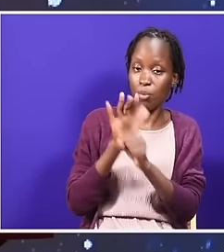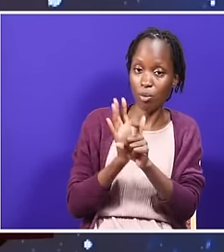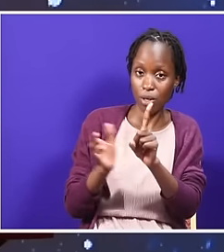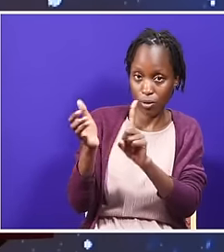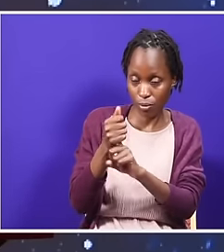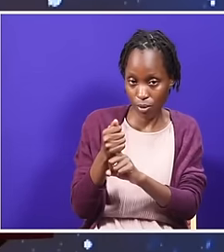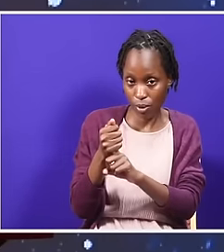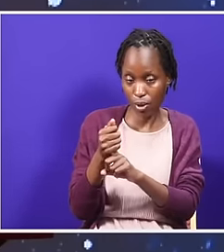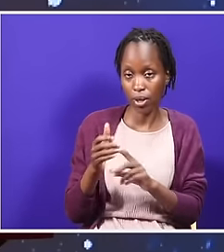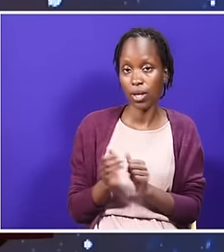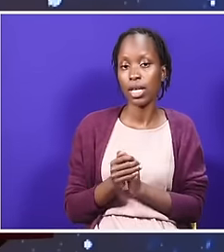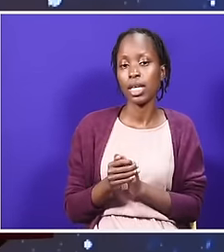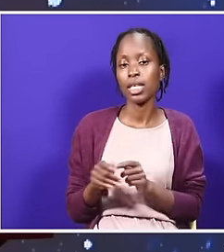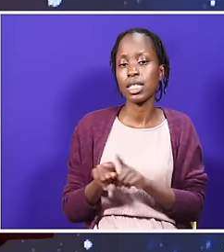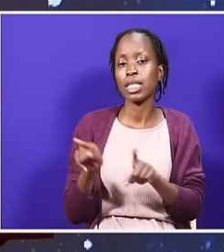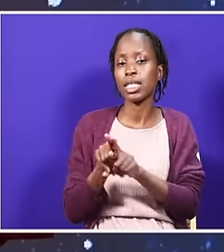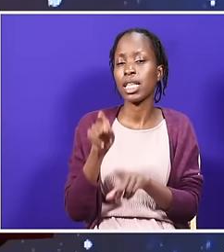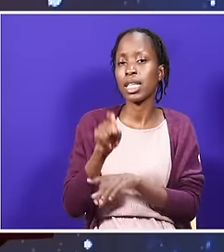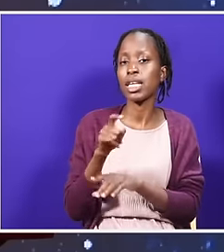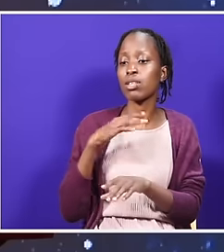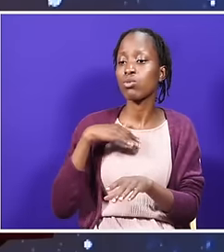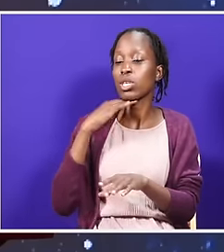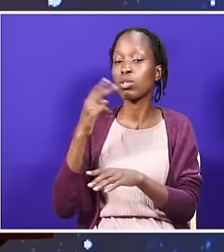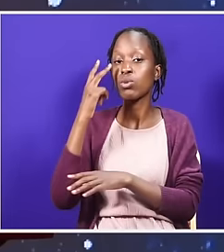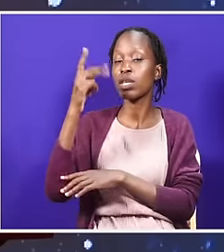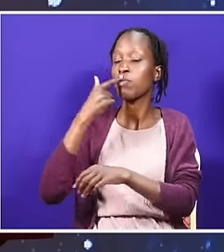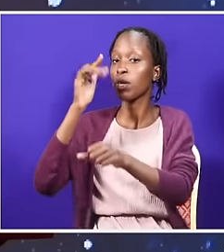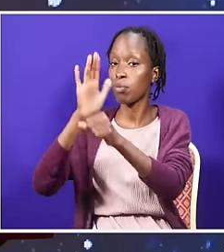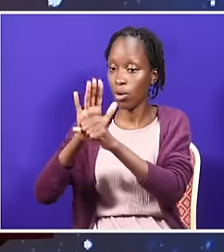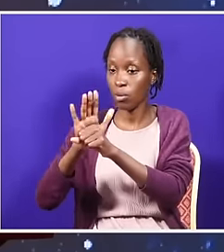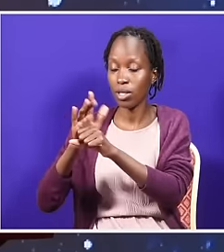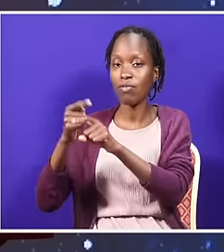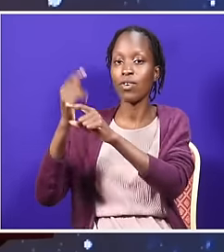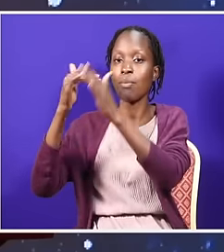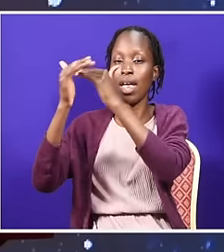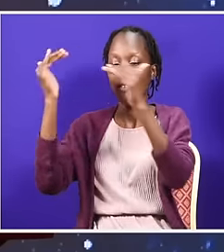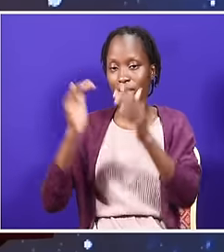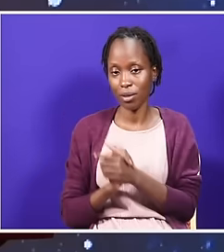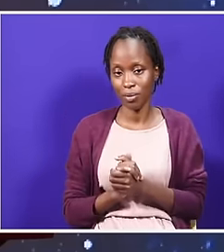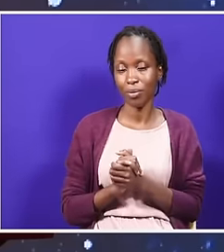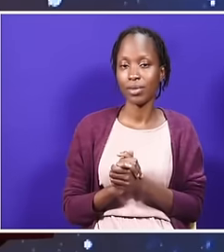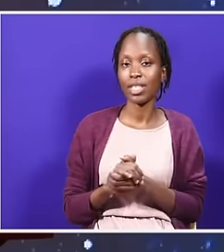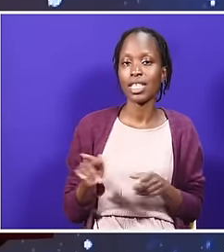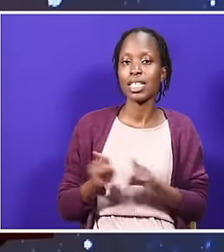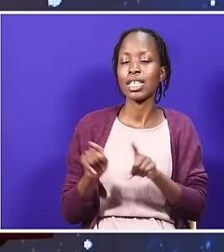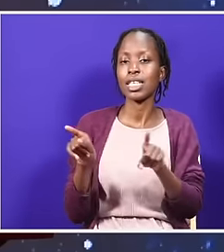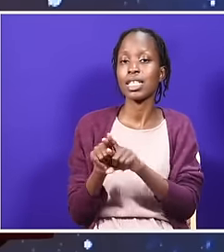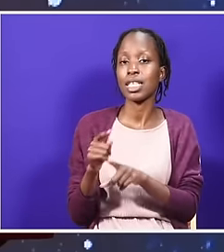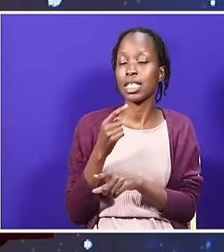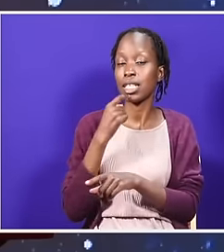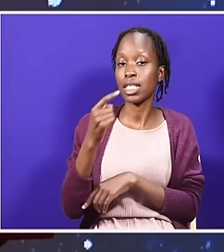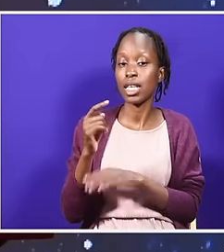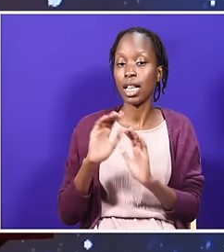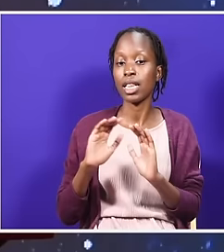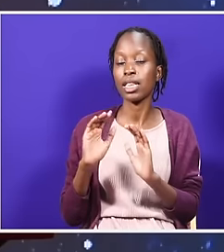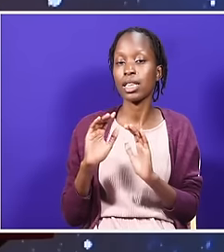promises were given to them. In fact, they had to die to see the promise from a different perspective. And it says of them, the world